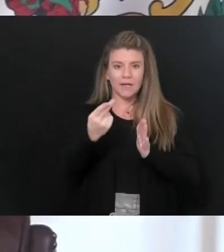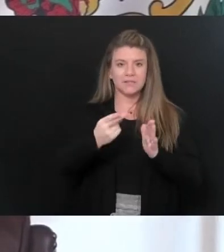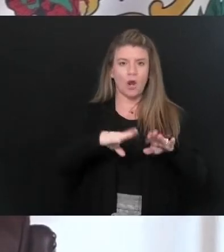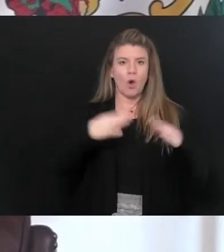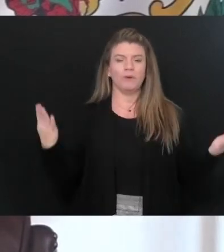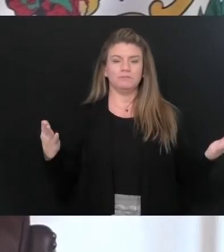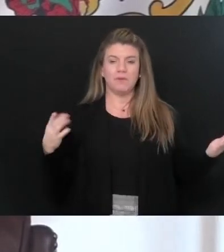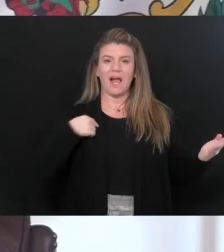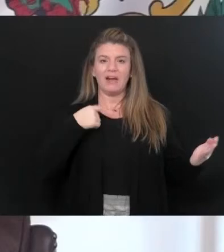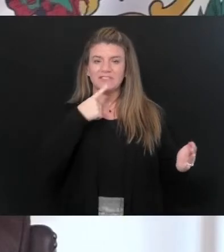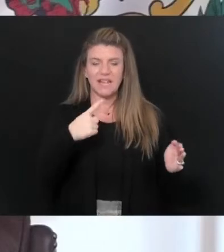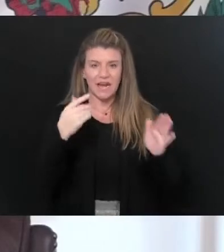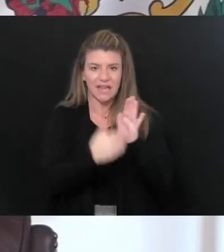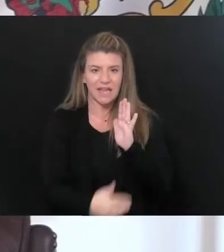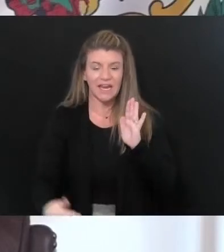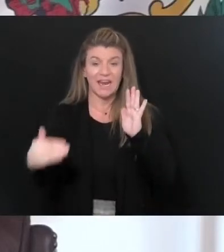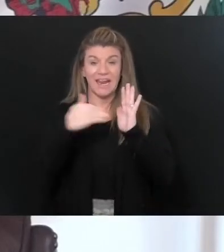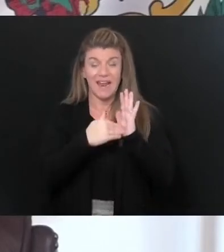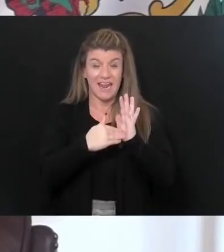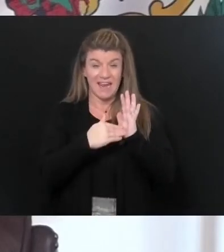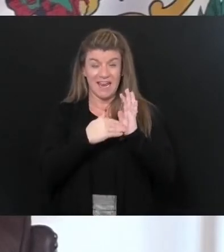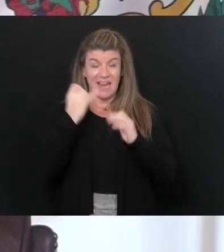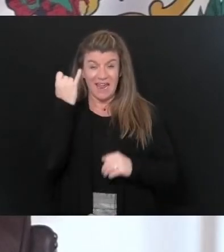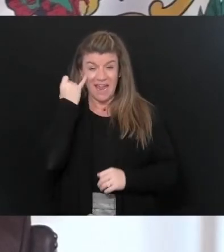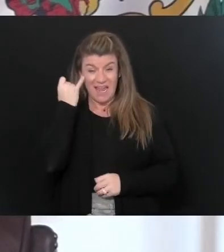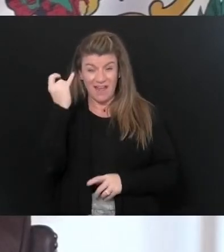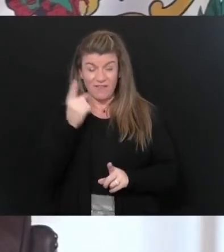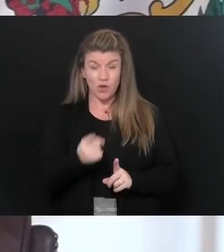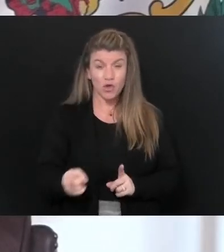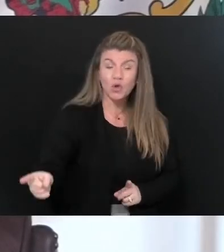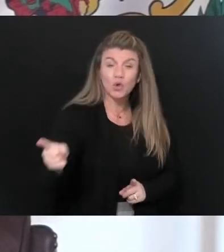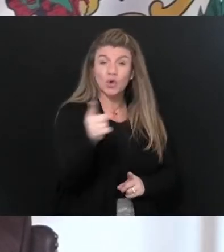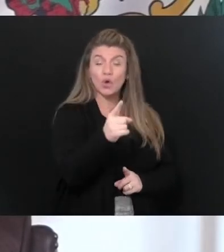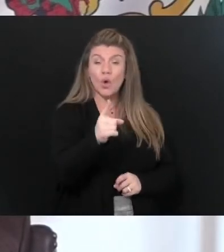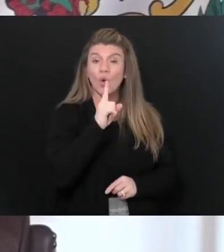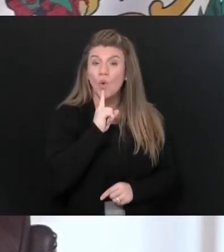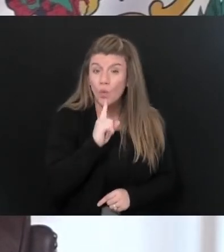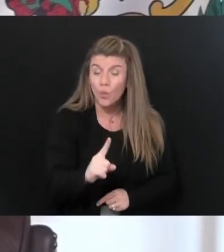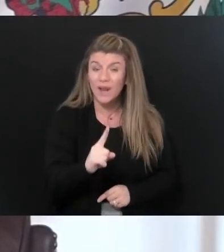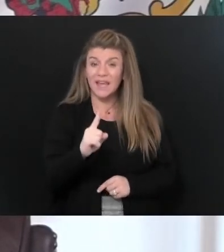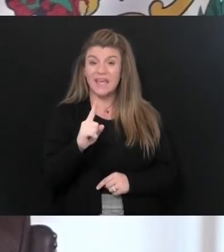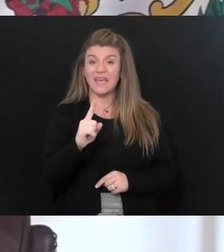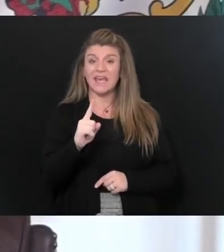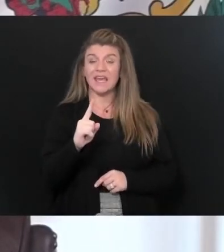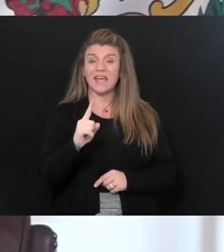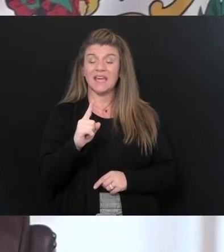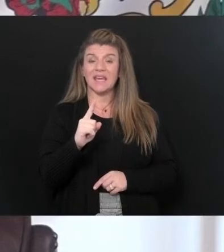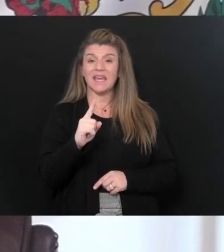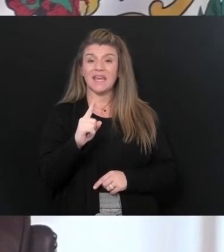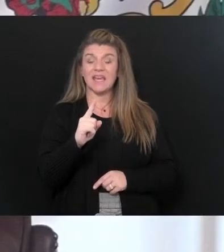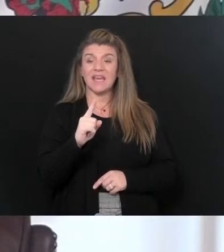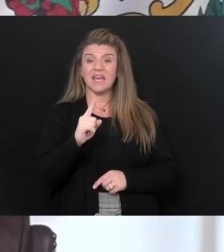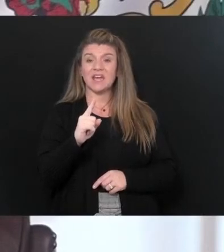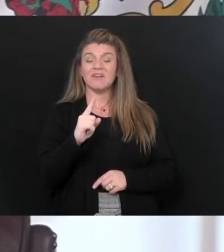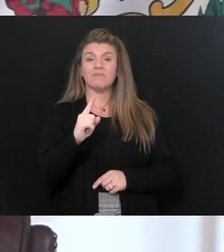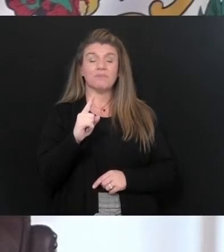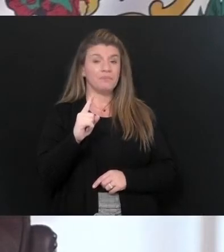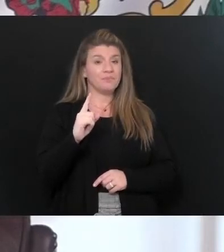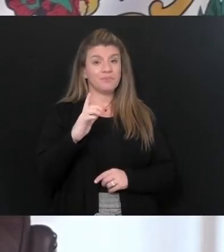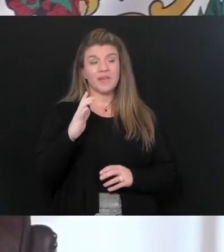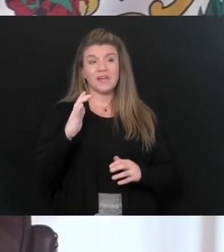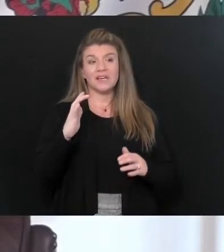over and over. If you're fair, if you're really fair, you have got to